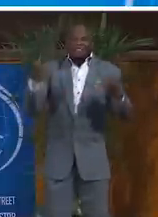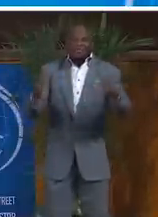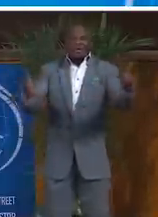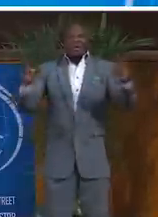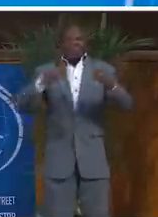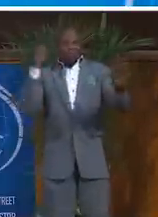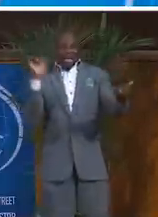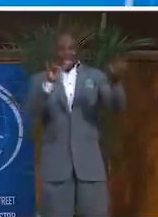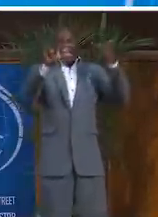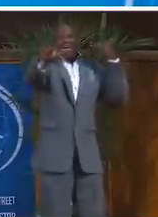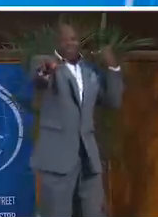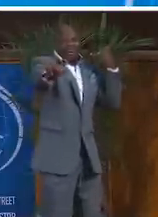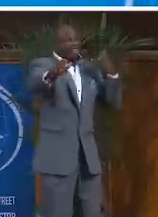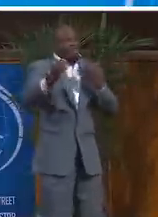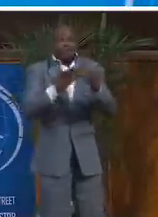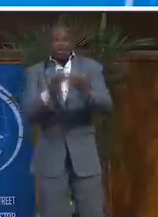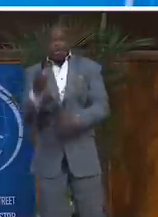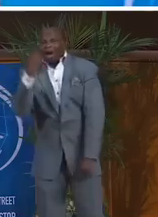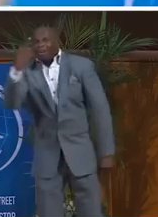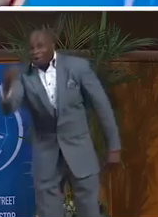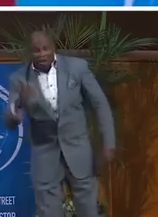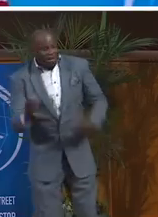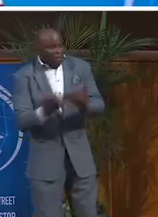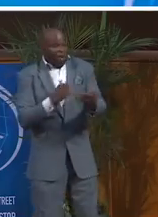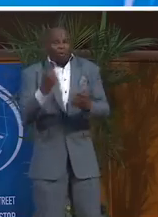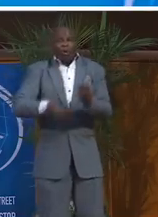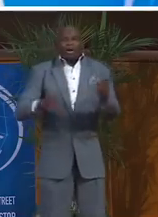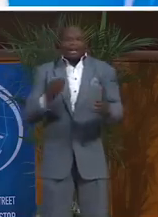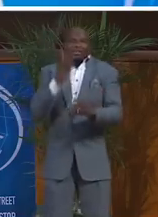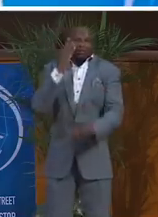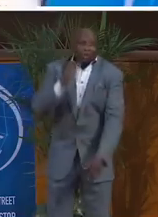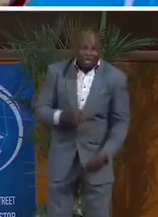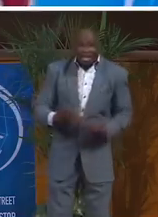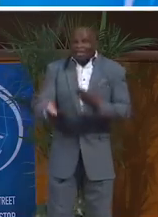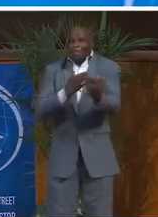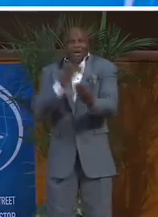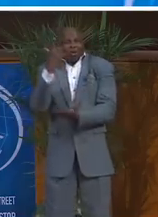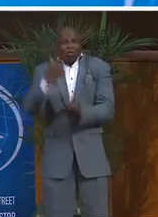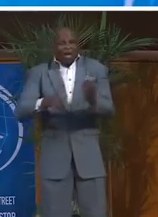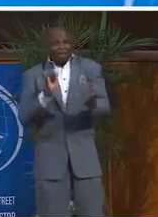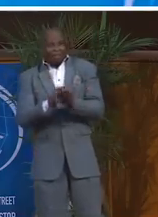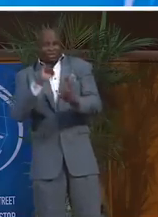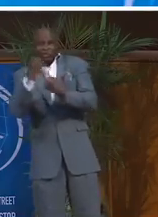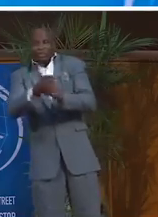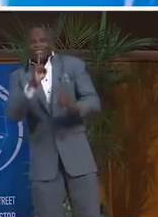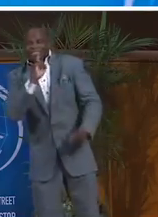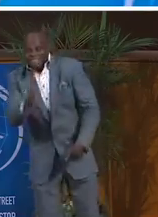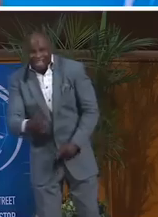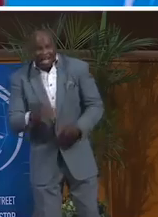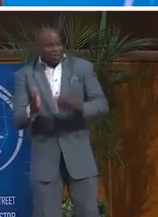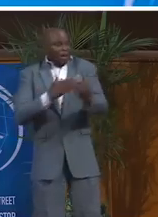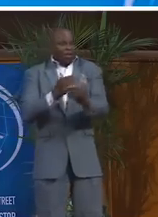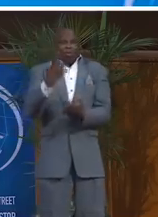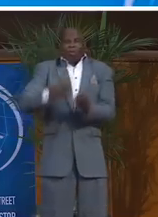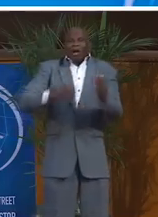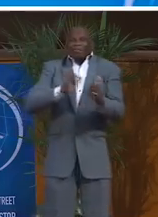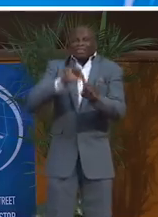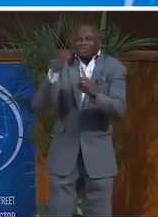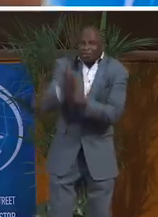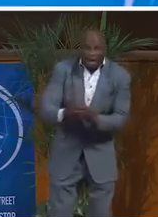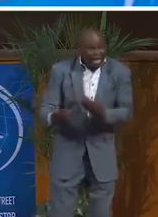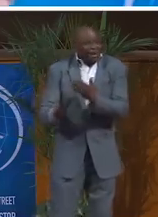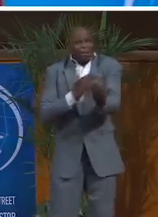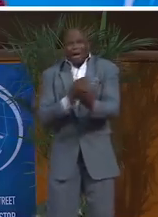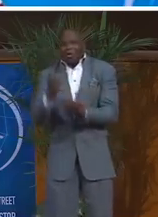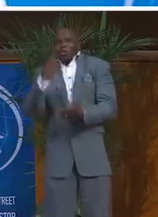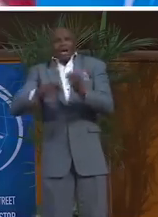forever. That no matter where I go, no matter what I go through, no matter what my circumstance, no matter what my situation, no